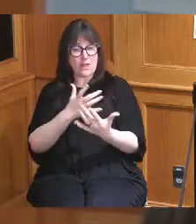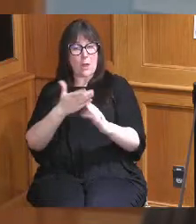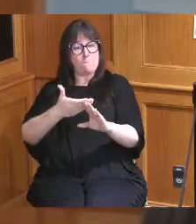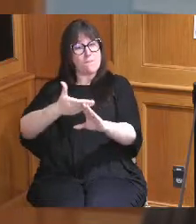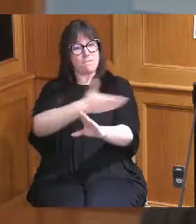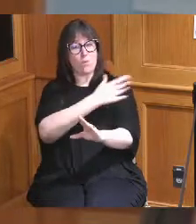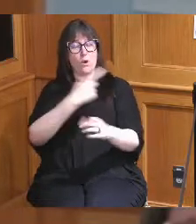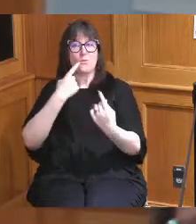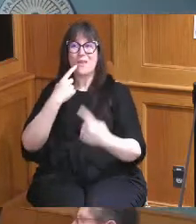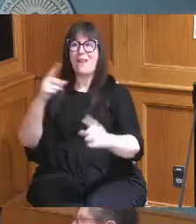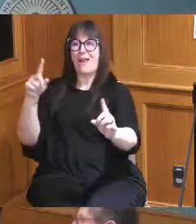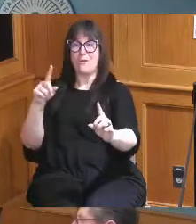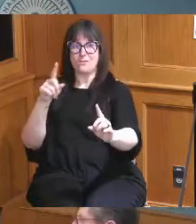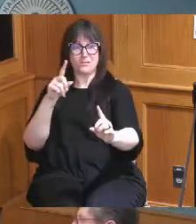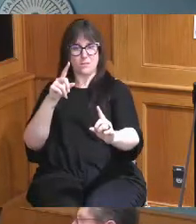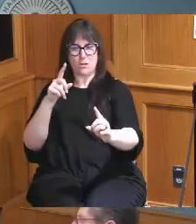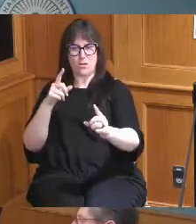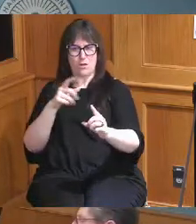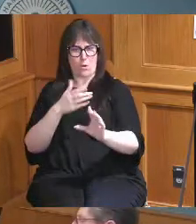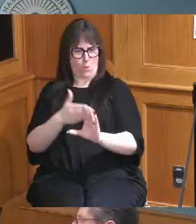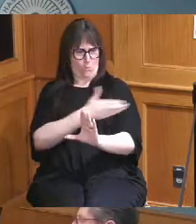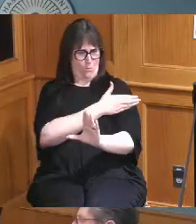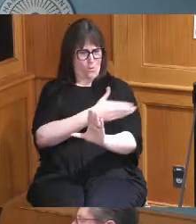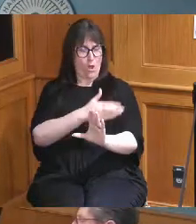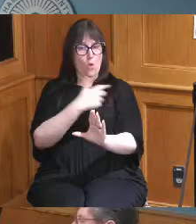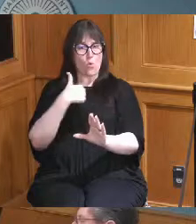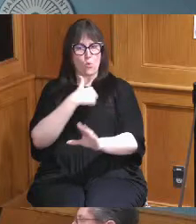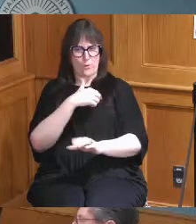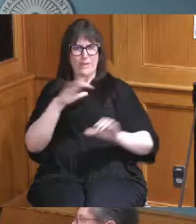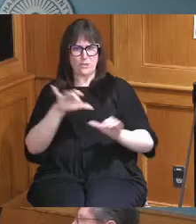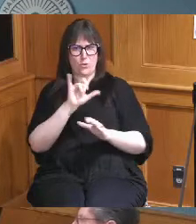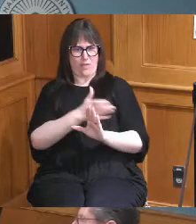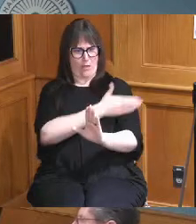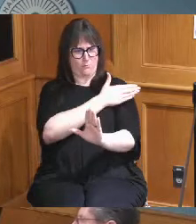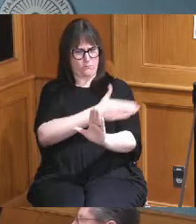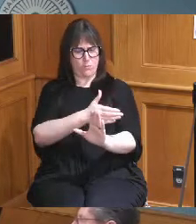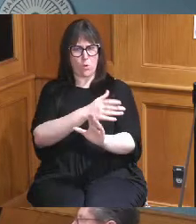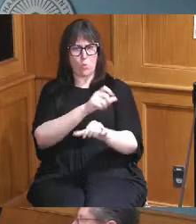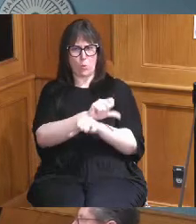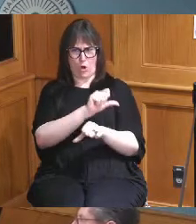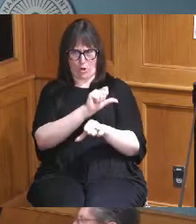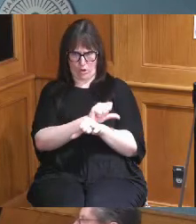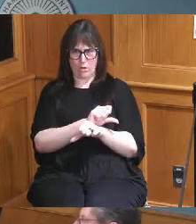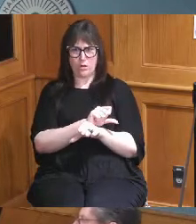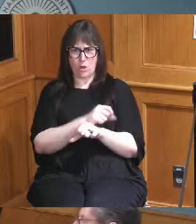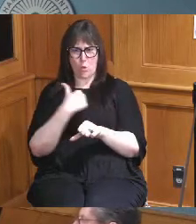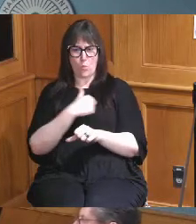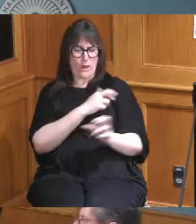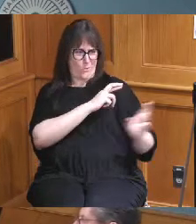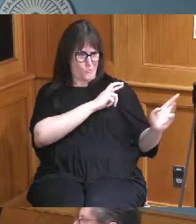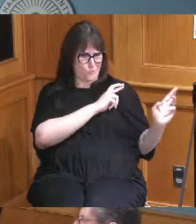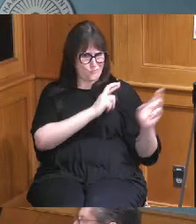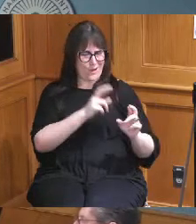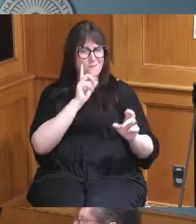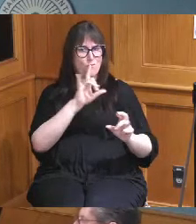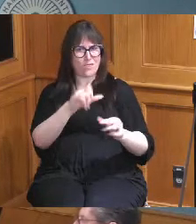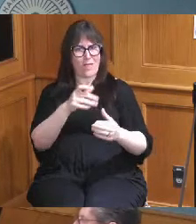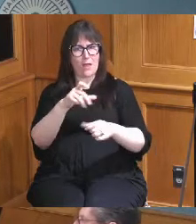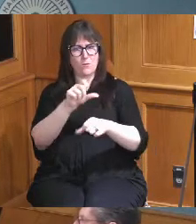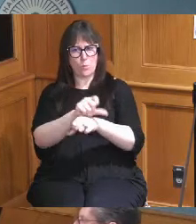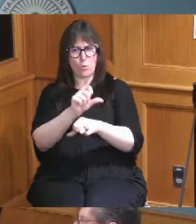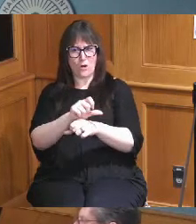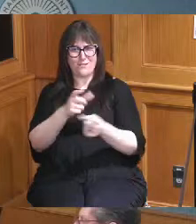Those things are often already not just bid, awarded, negotiated, awarded